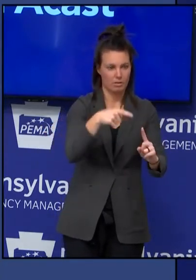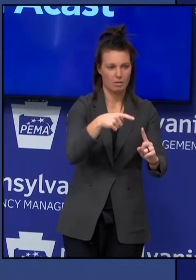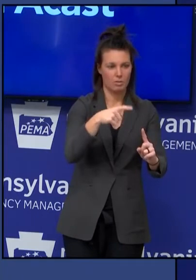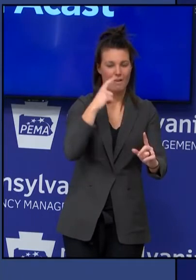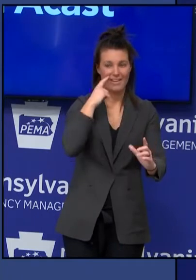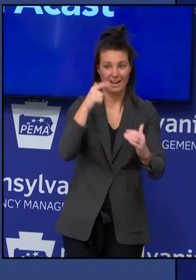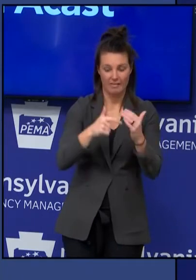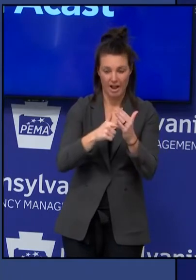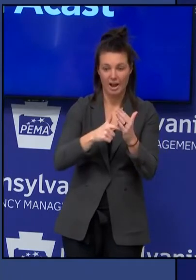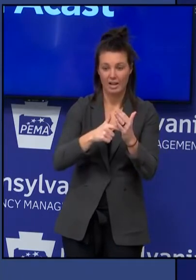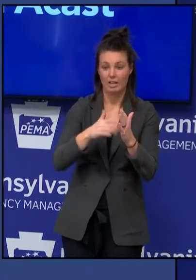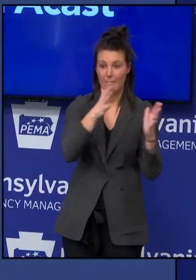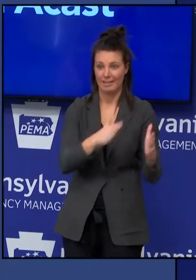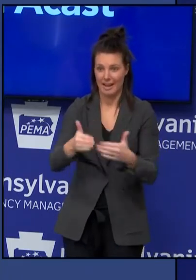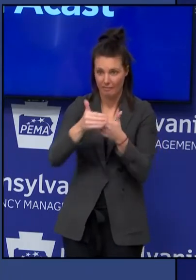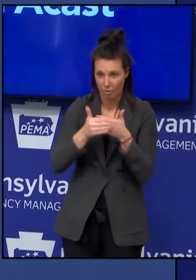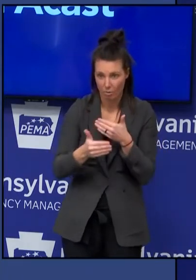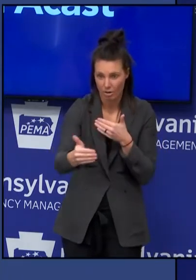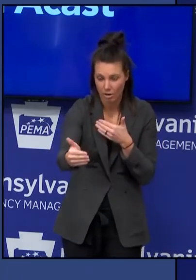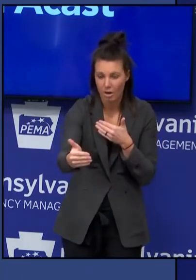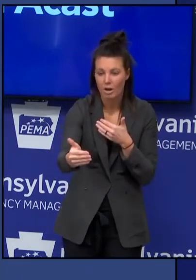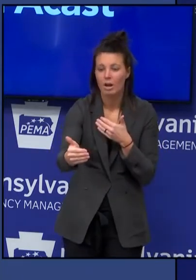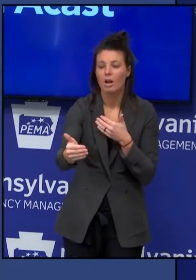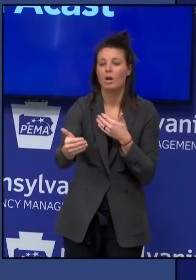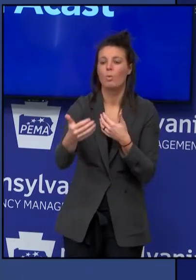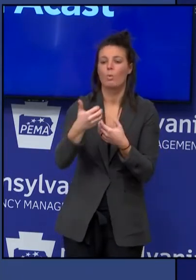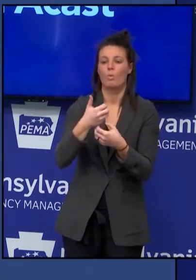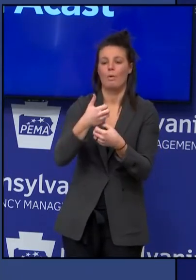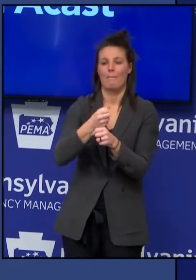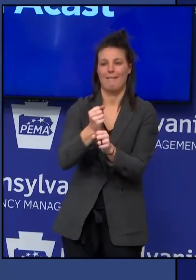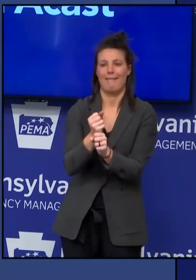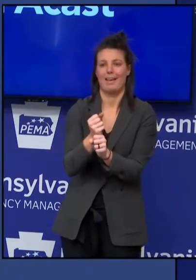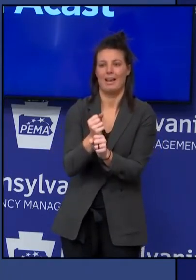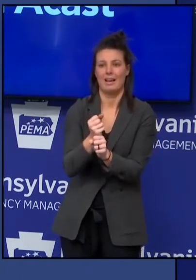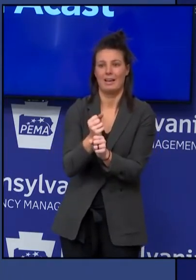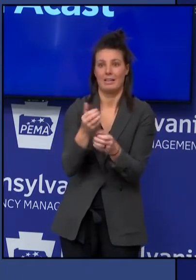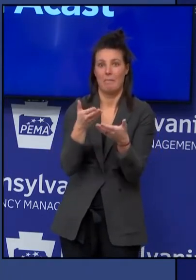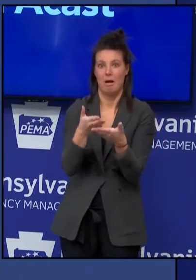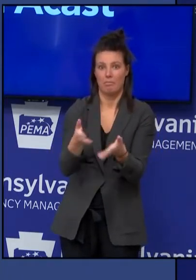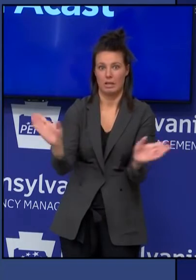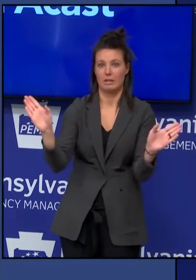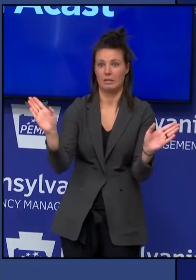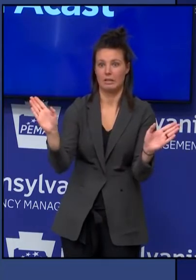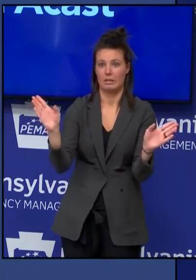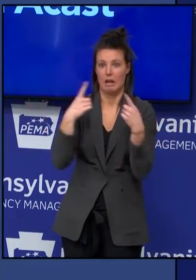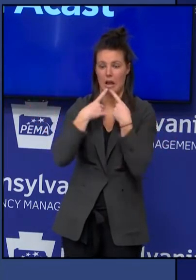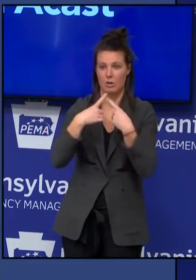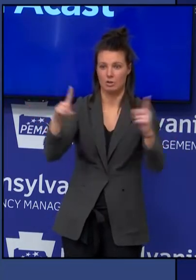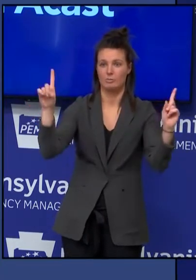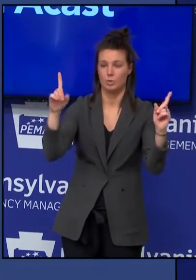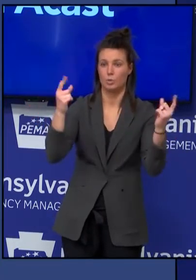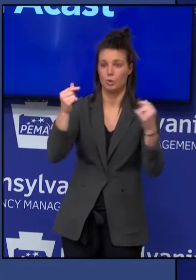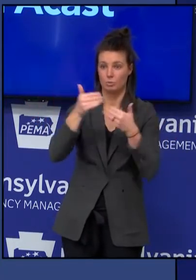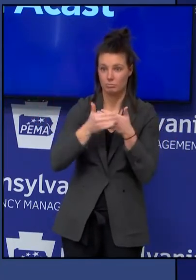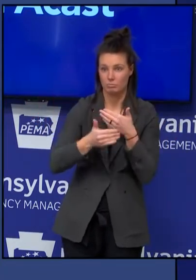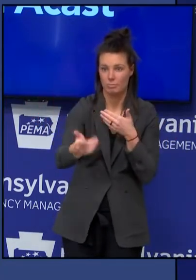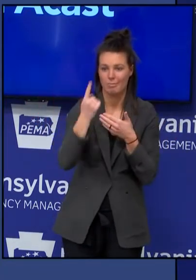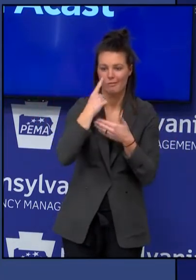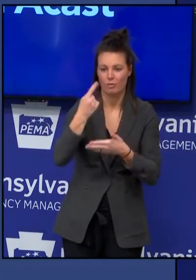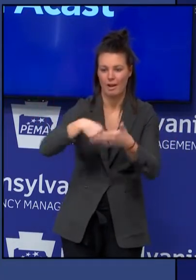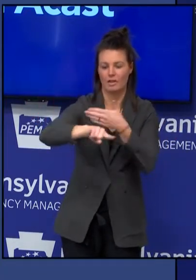path forward within the past few days, and we are making now the public announcement of exactly how we're proceeding forward, but this is for